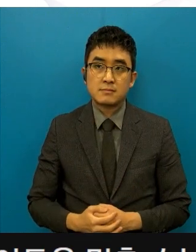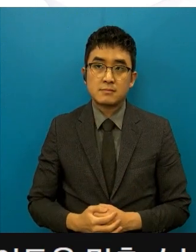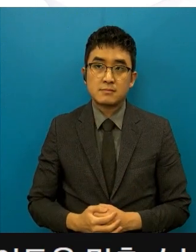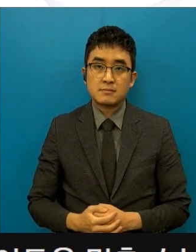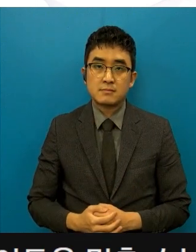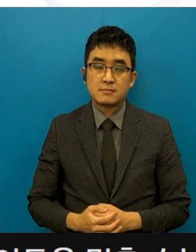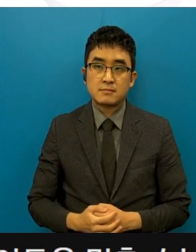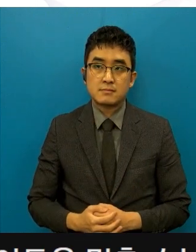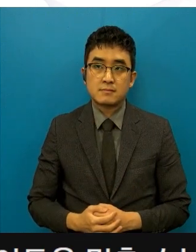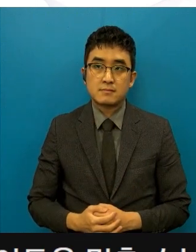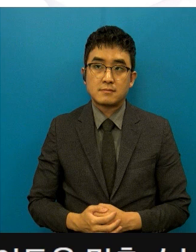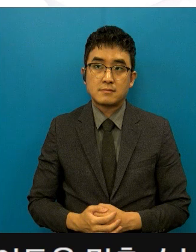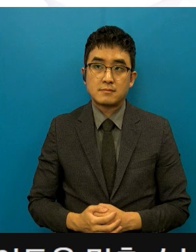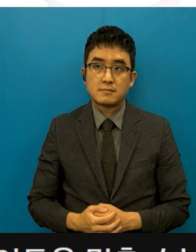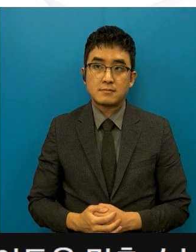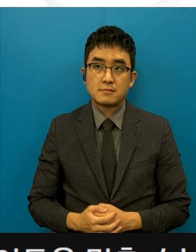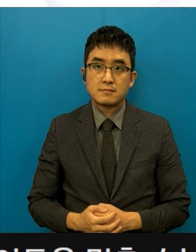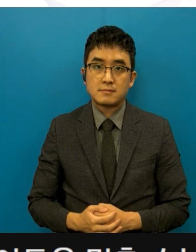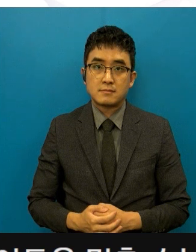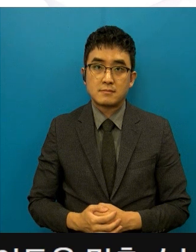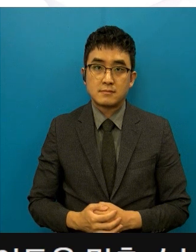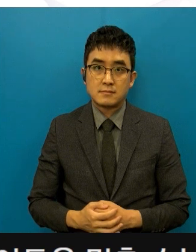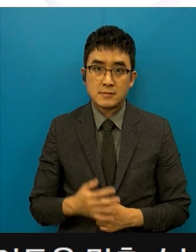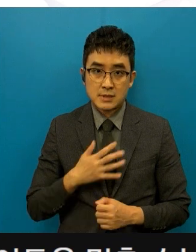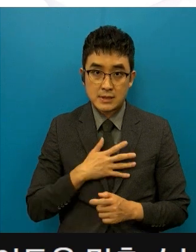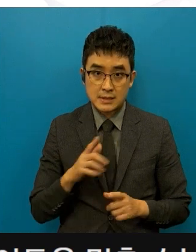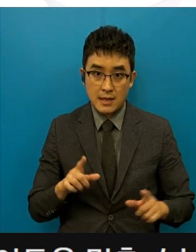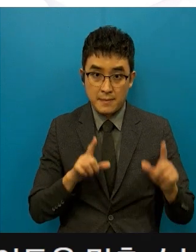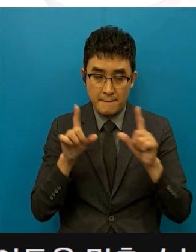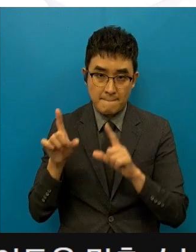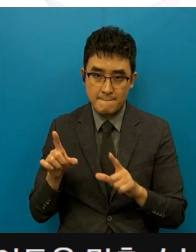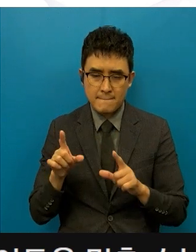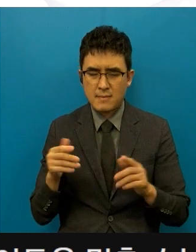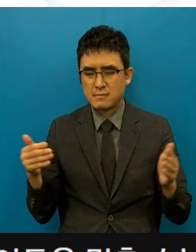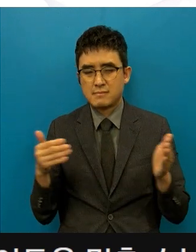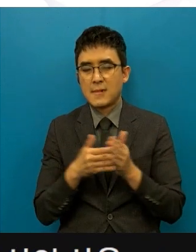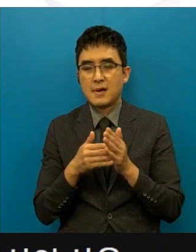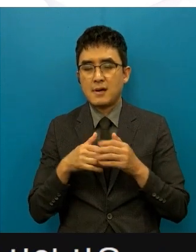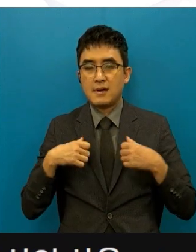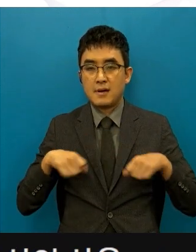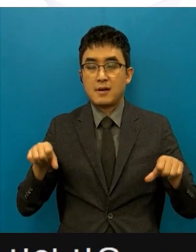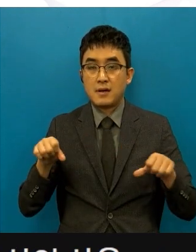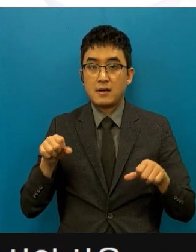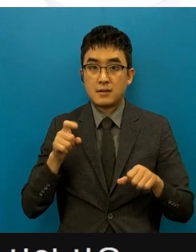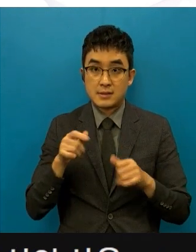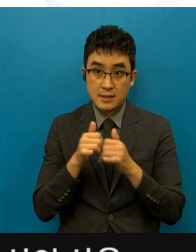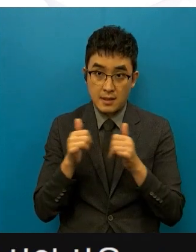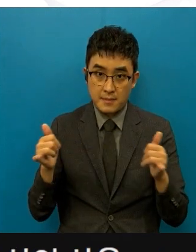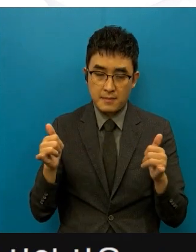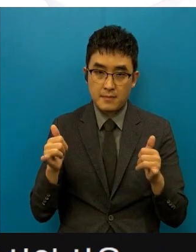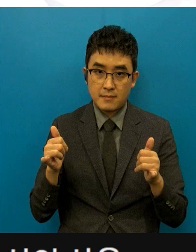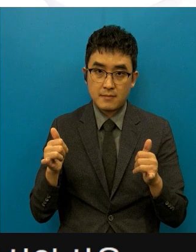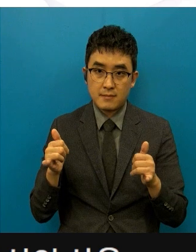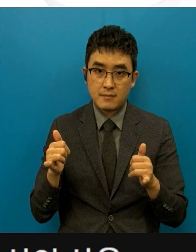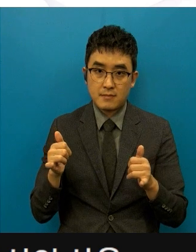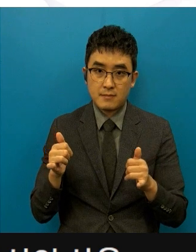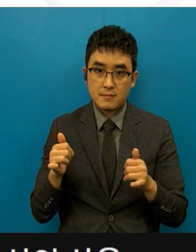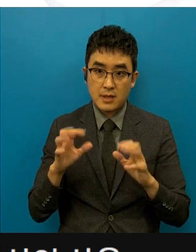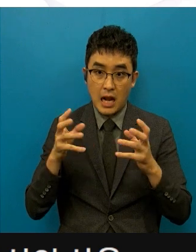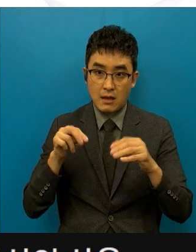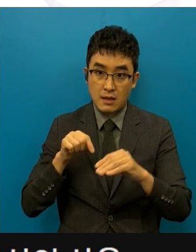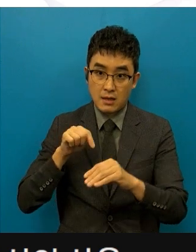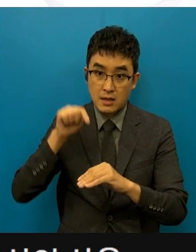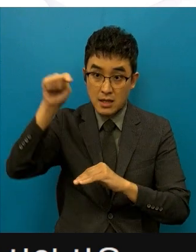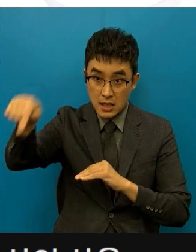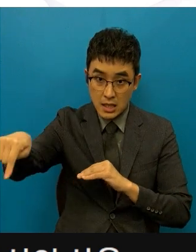leave and cross the border. Some of these patients are very, very sick and they cannot travel on their own and they need assistance.